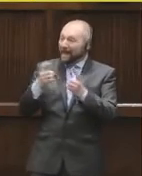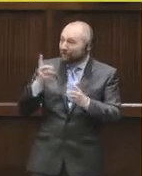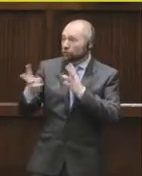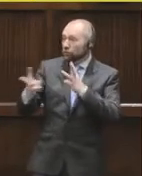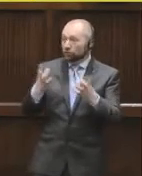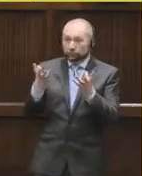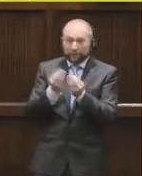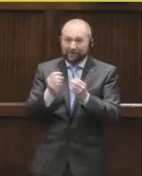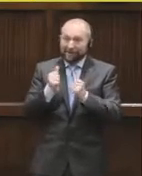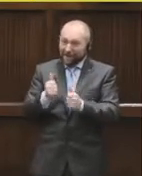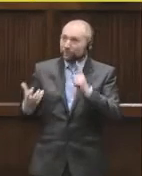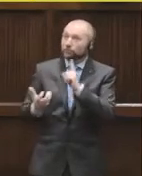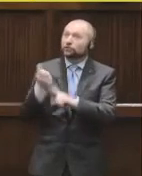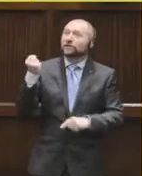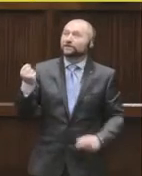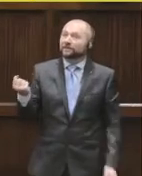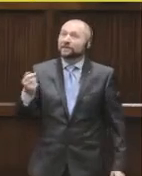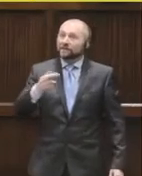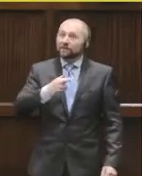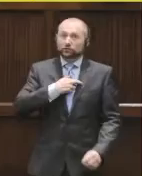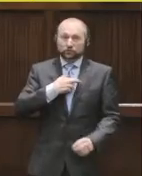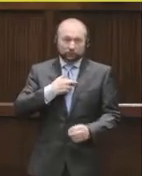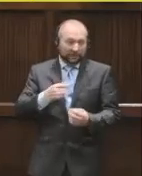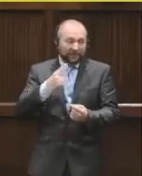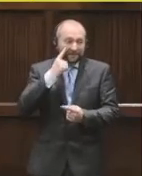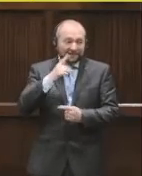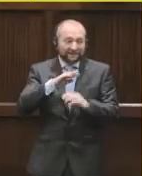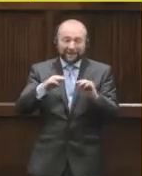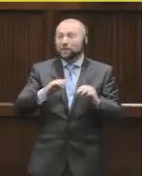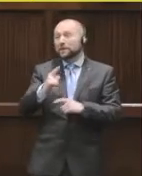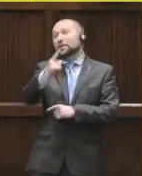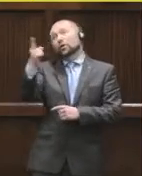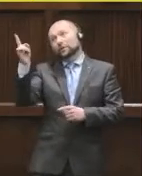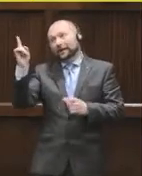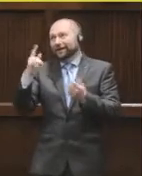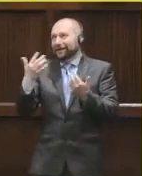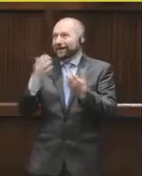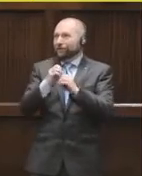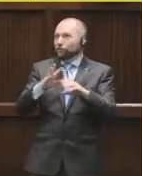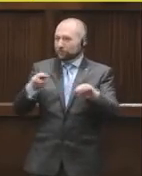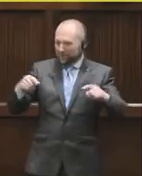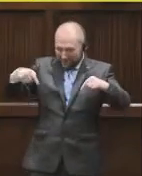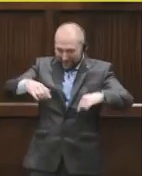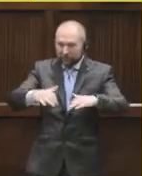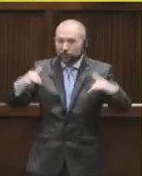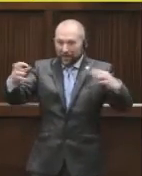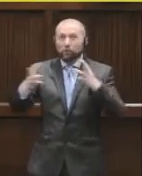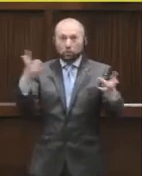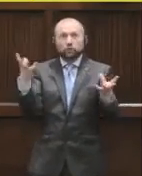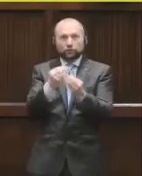duine sus an staire agus tífamí agus Champel and Cheer Foster Goramila.